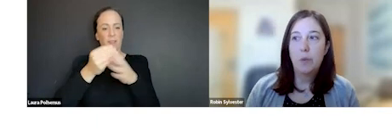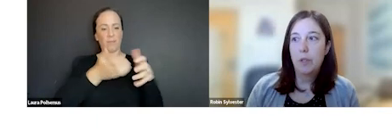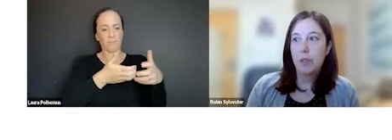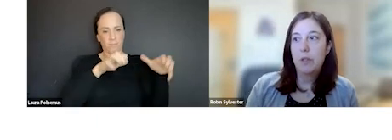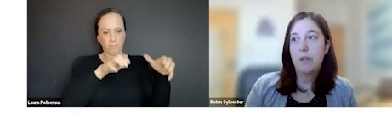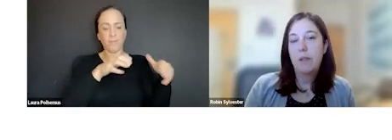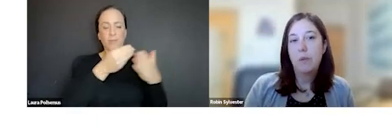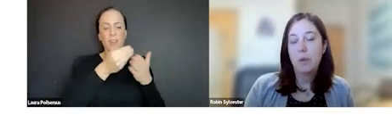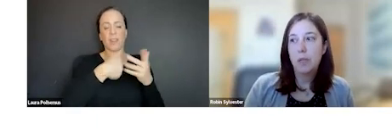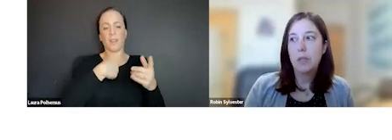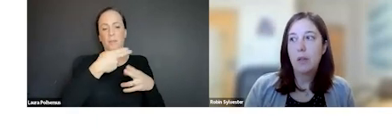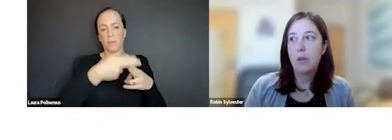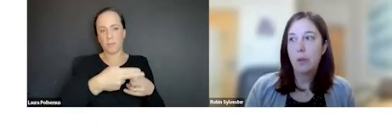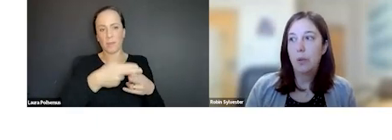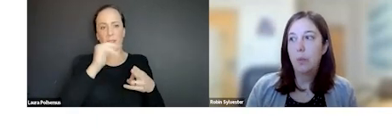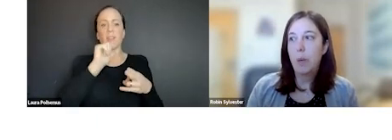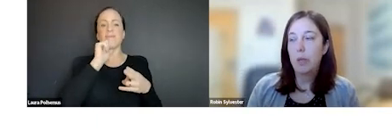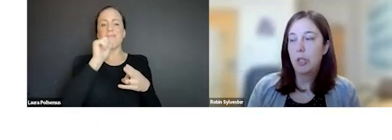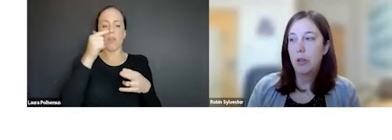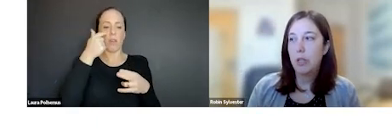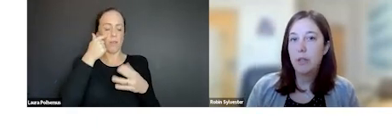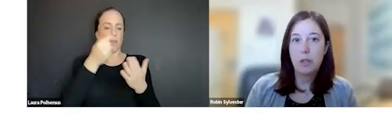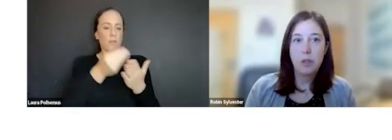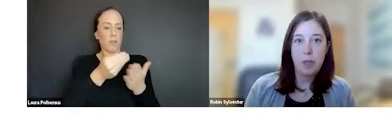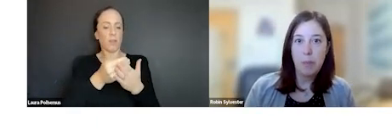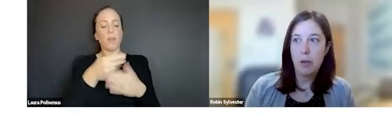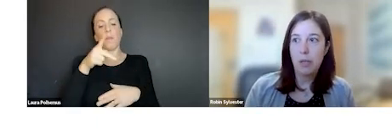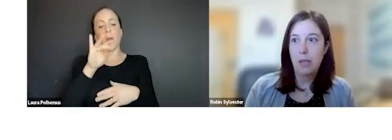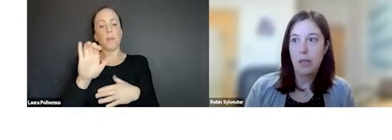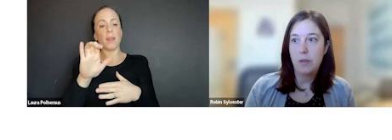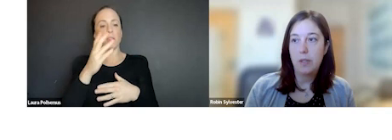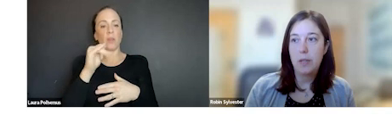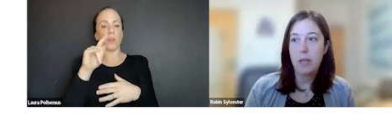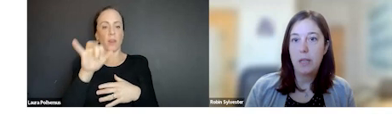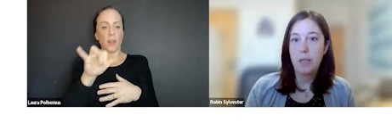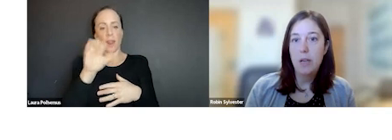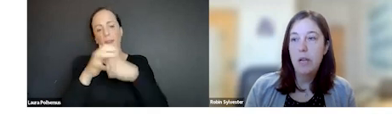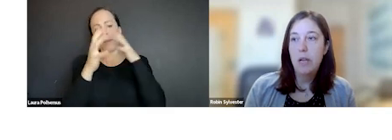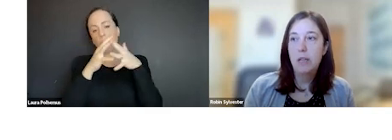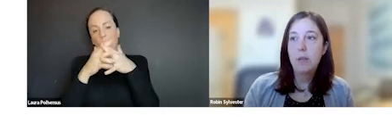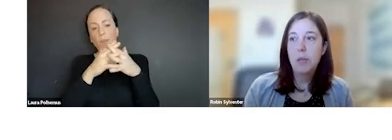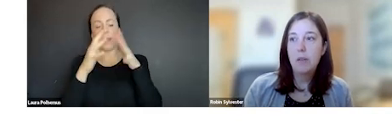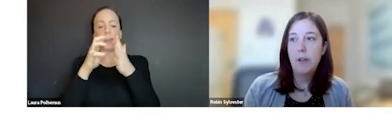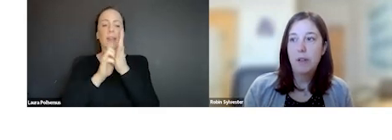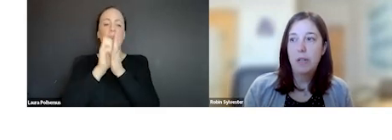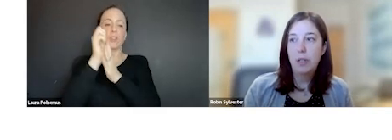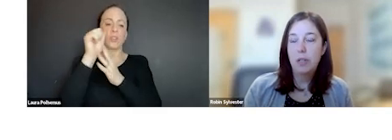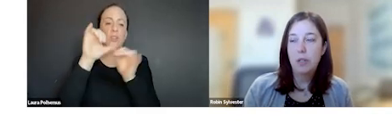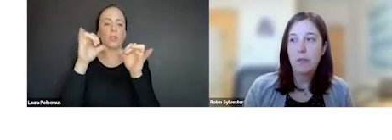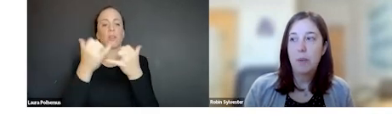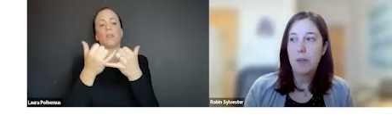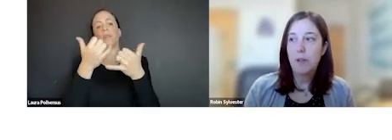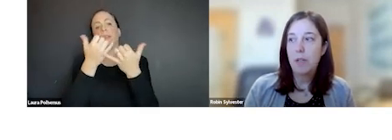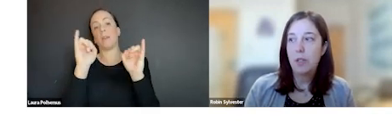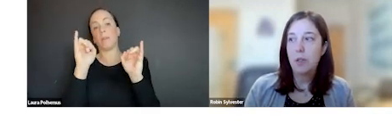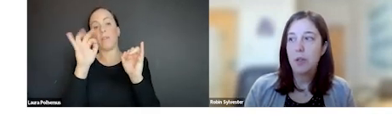funding sources. These sources include public charities such as the American Cancer Society, independent foundations such